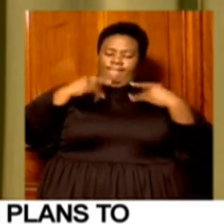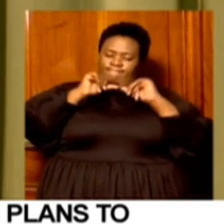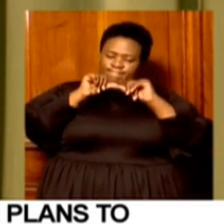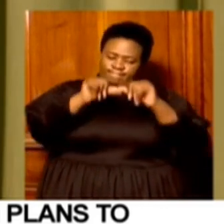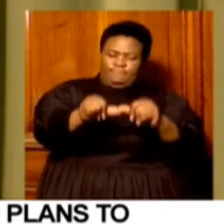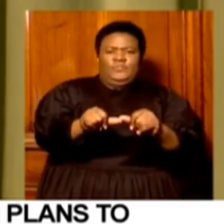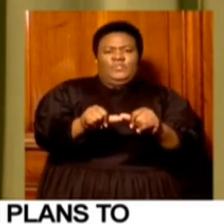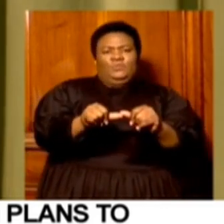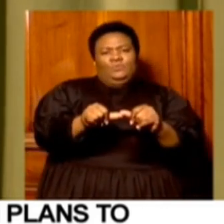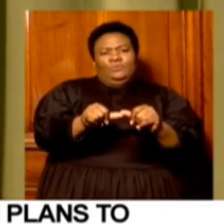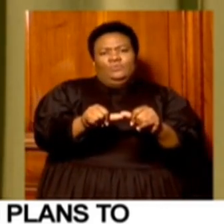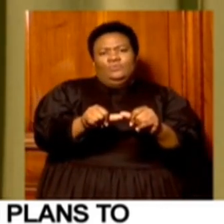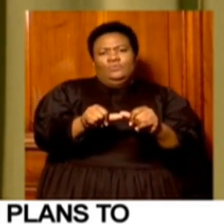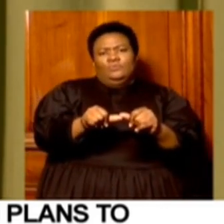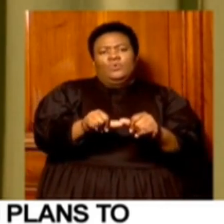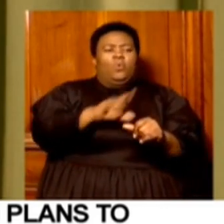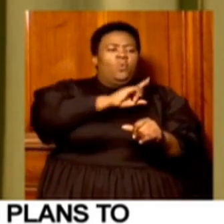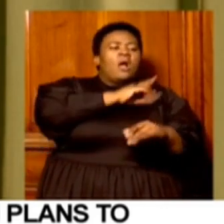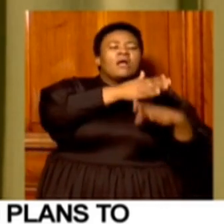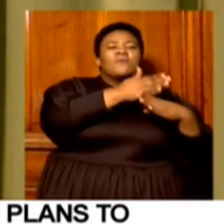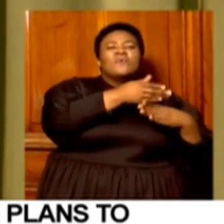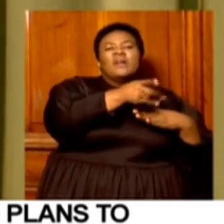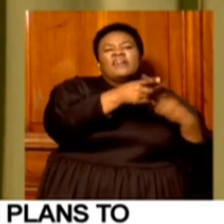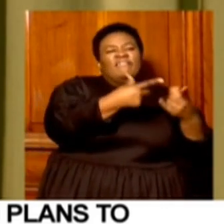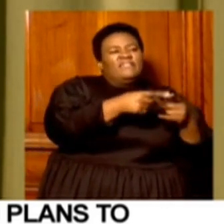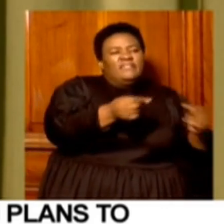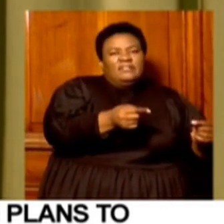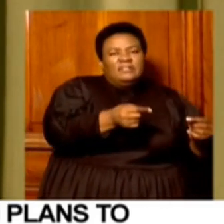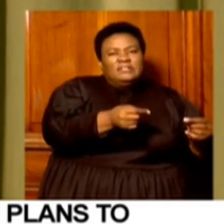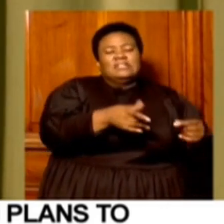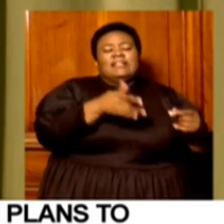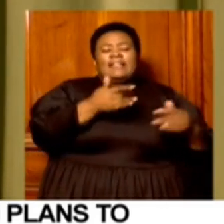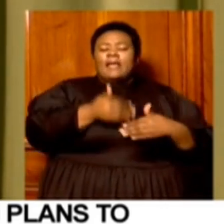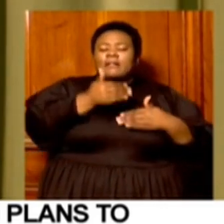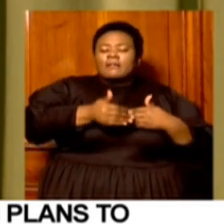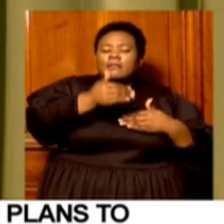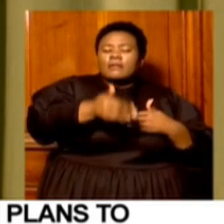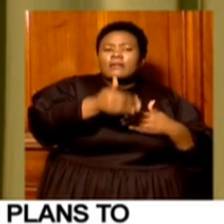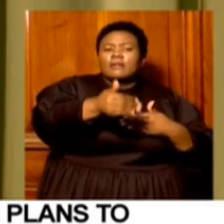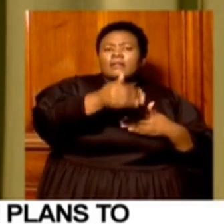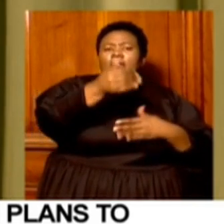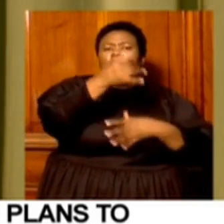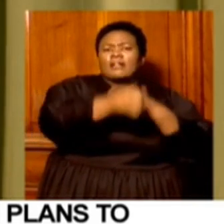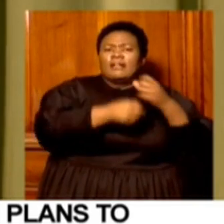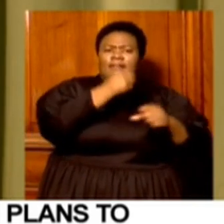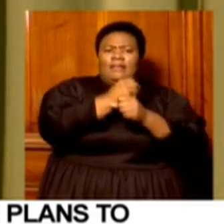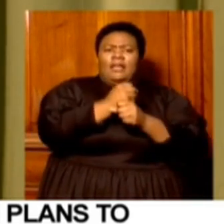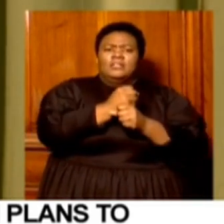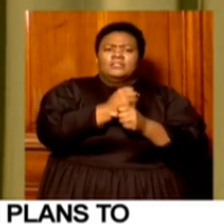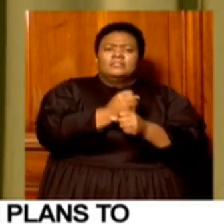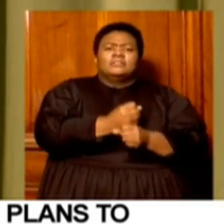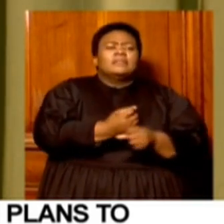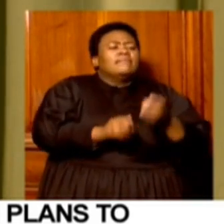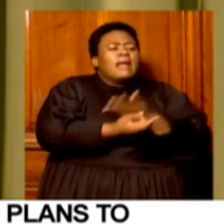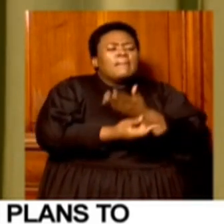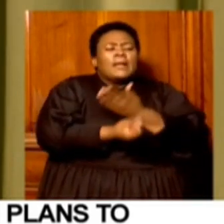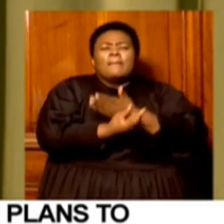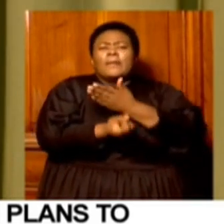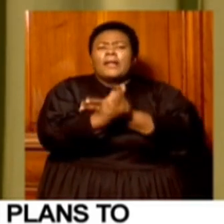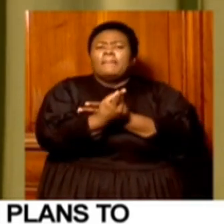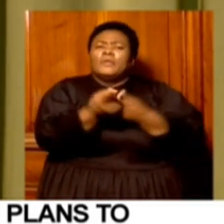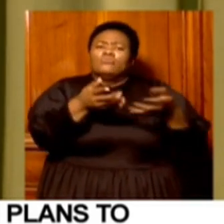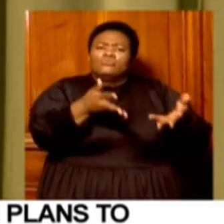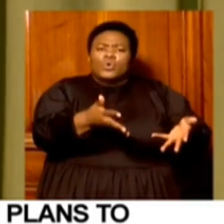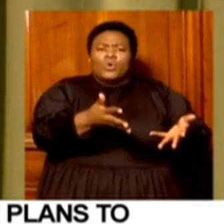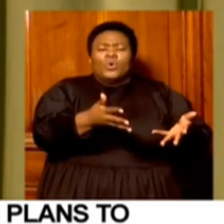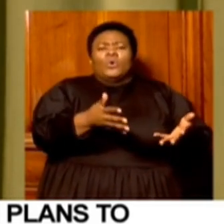industry called the taxi industry, which over the years have been what it is. Thanks to Dala Omar,